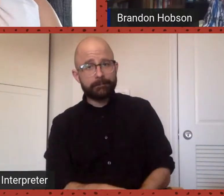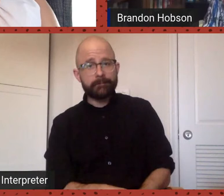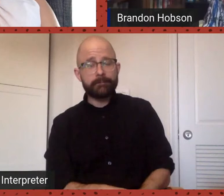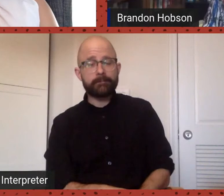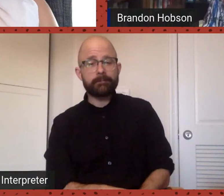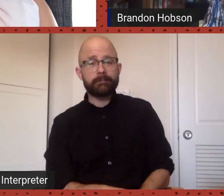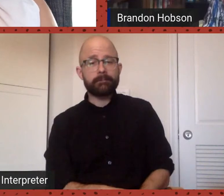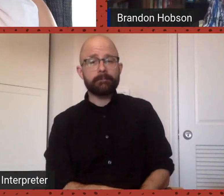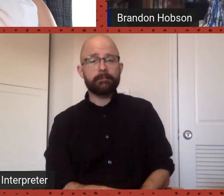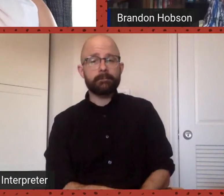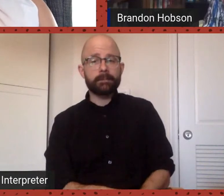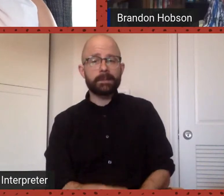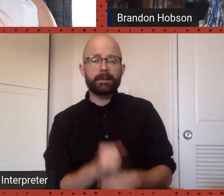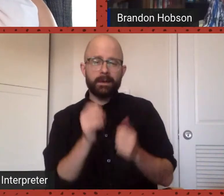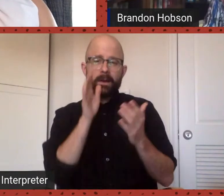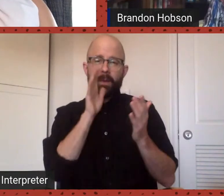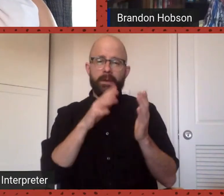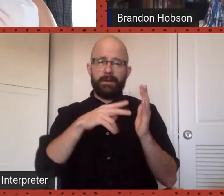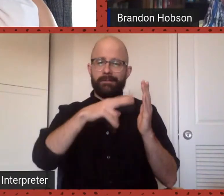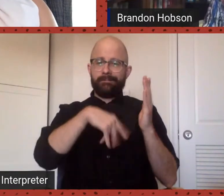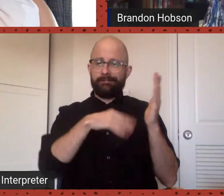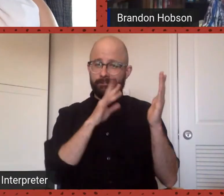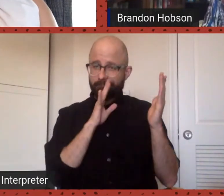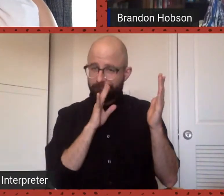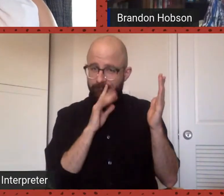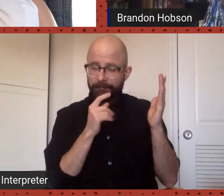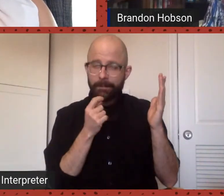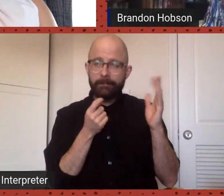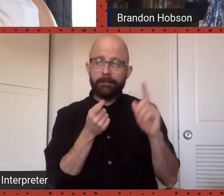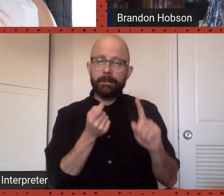So I'll read a little bit from.